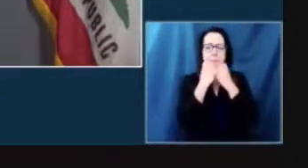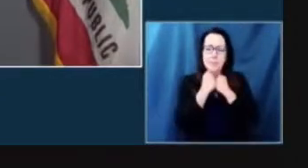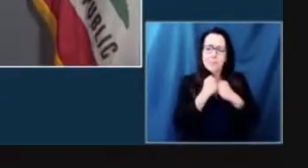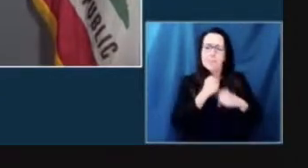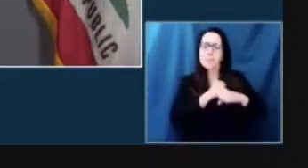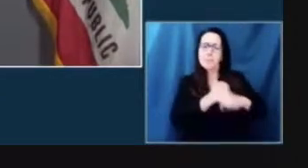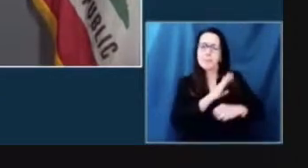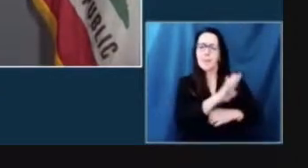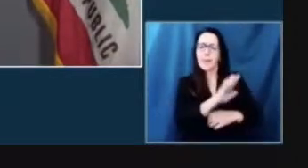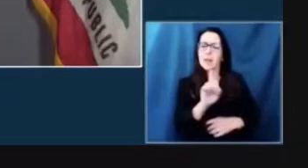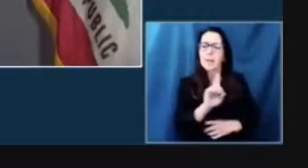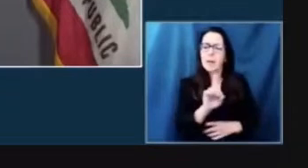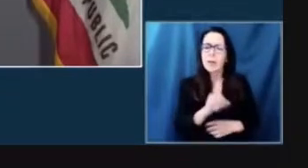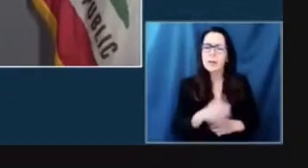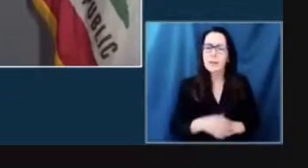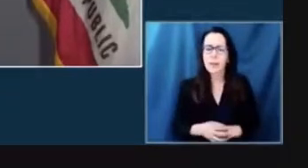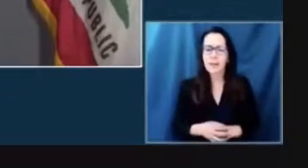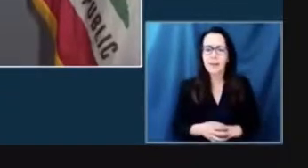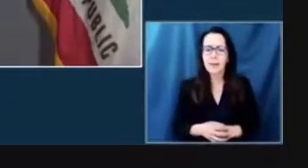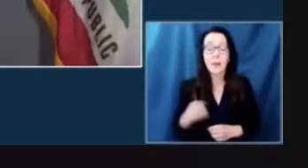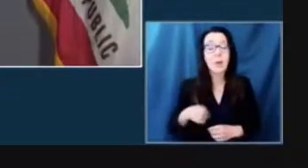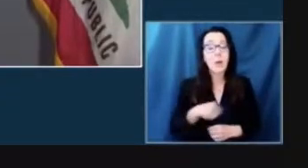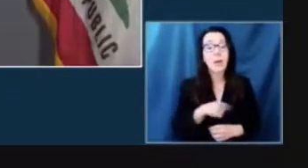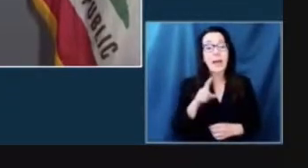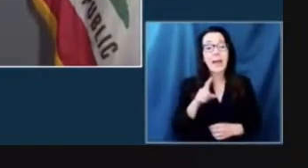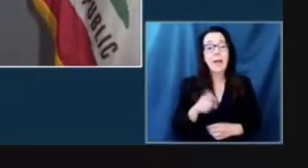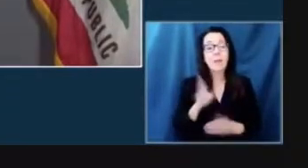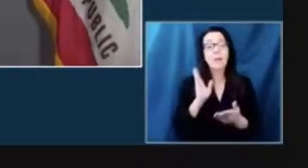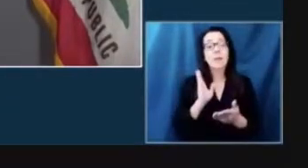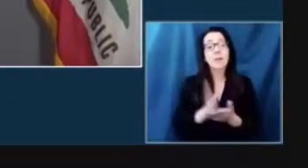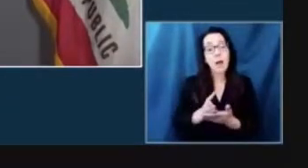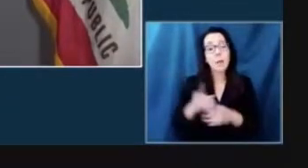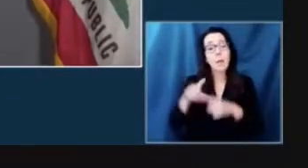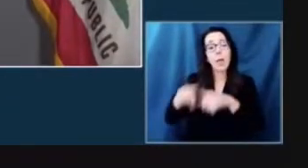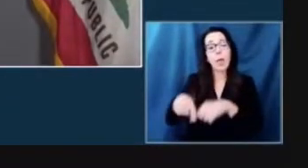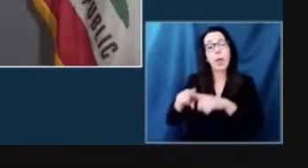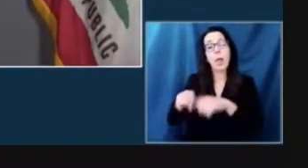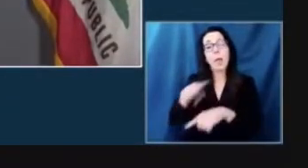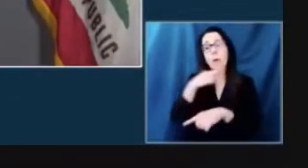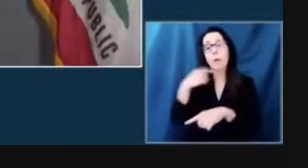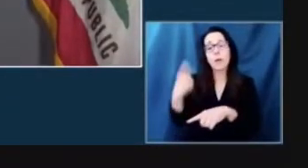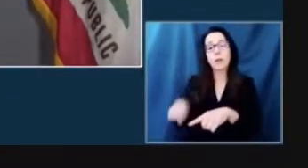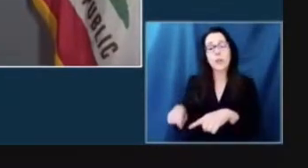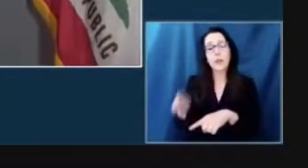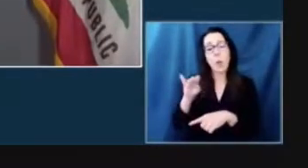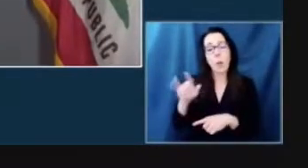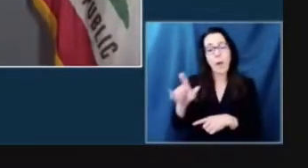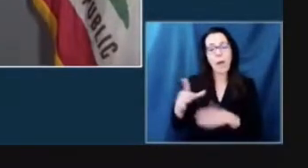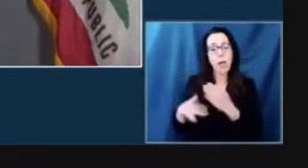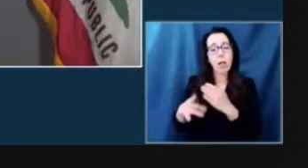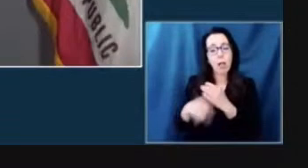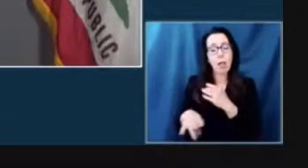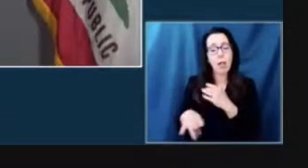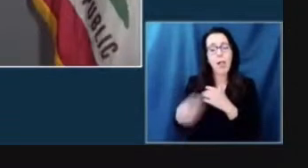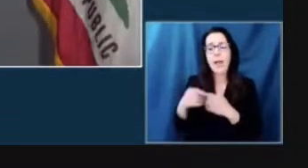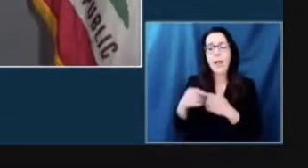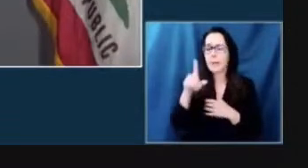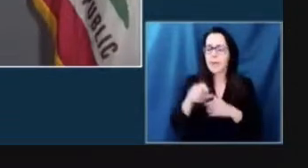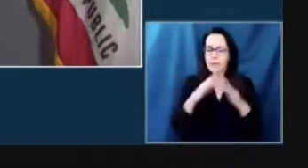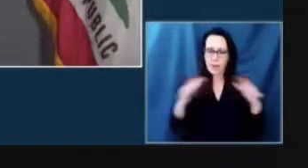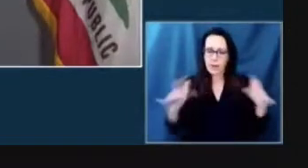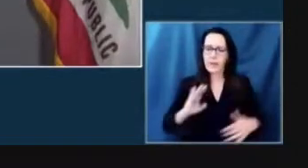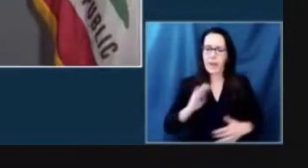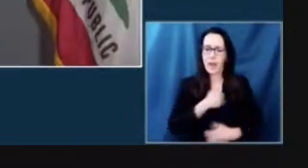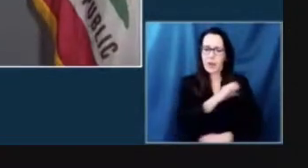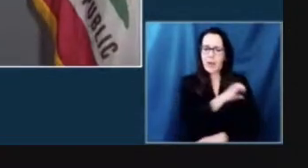and relying on Russian oil and all move to diversify our energy sources.